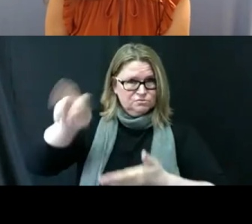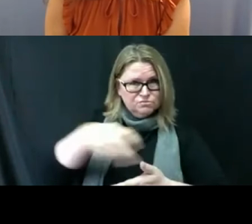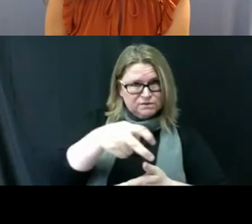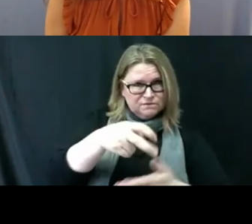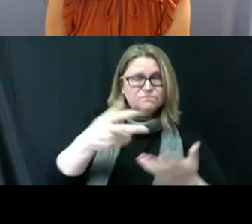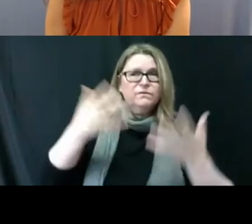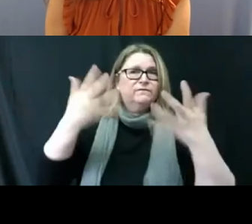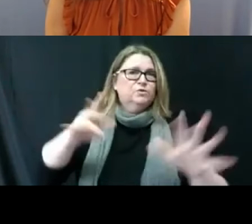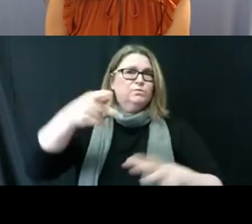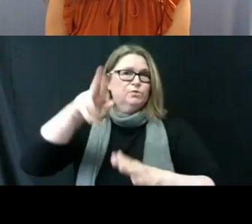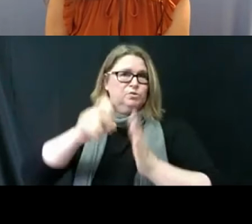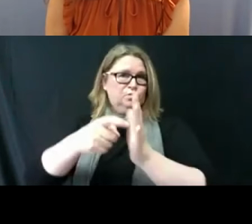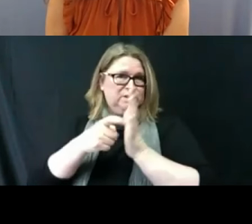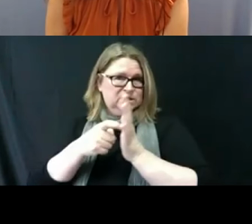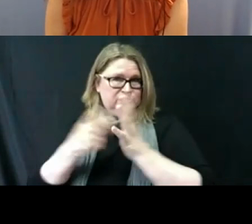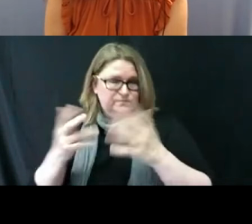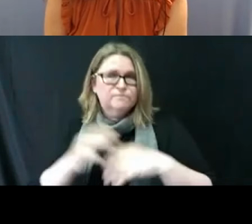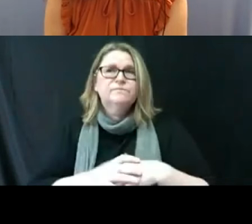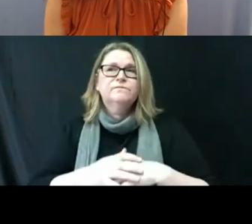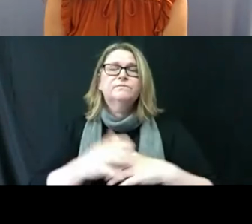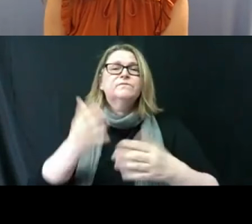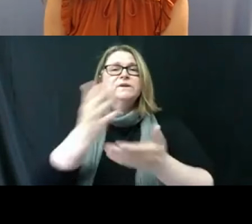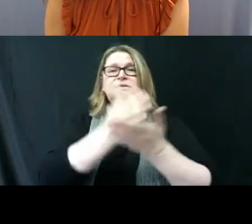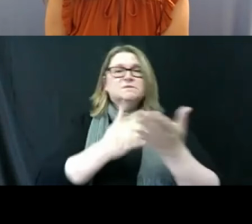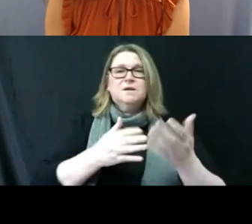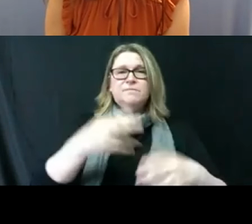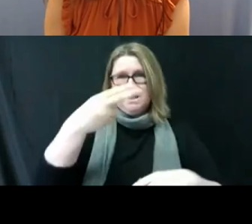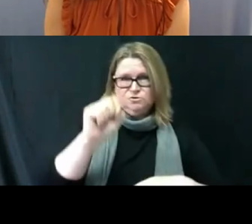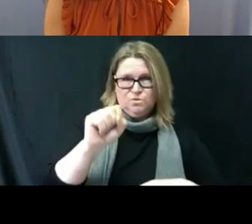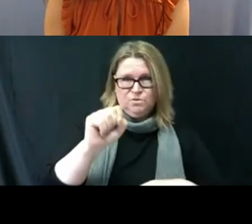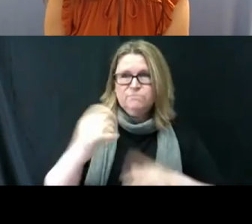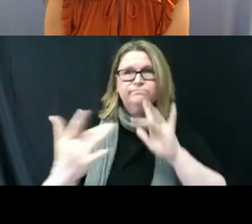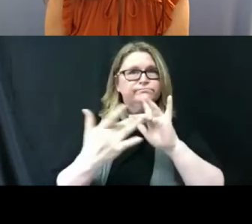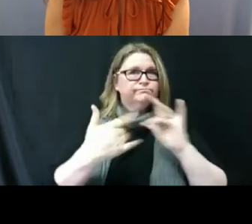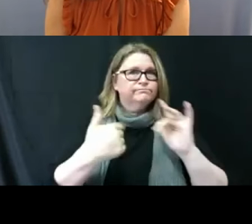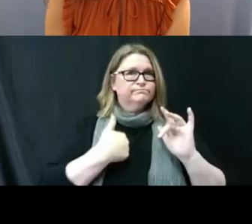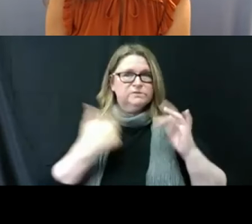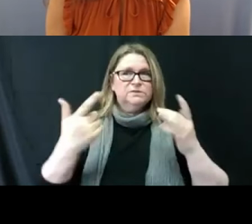then if you transfer in from another college, then you would already have some of those